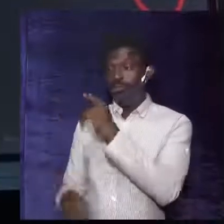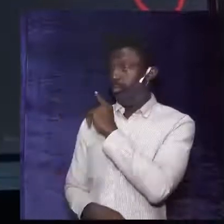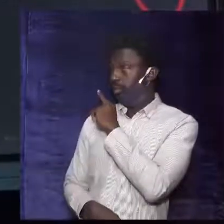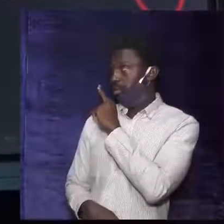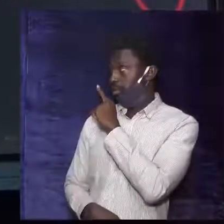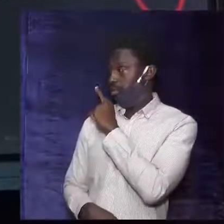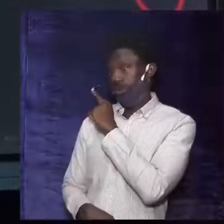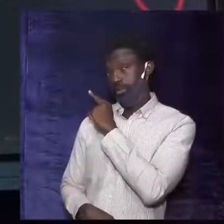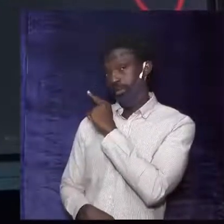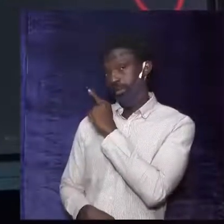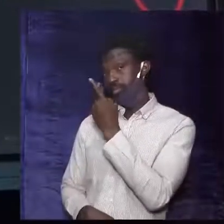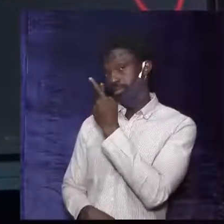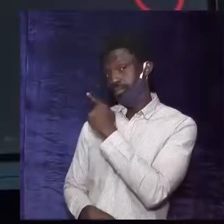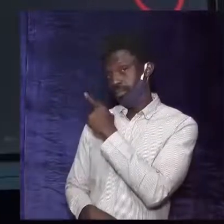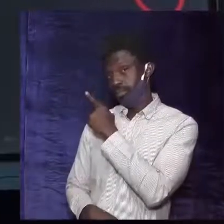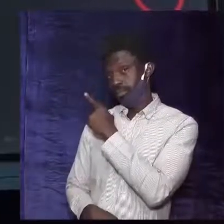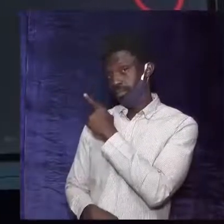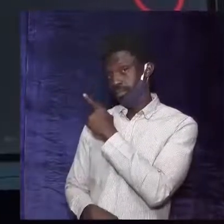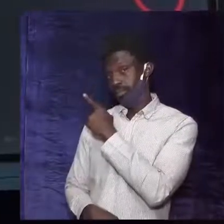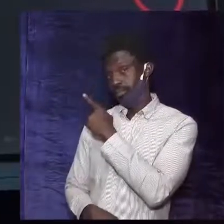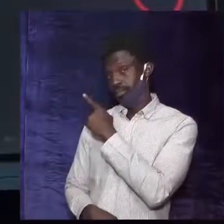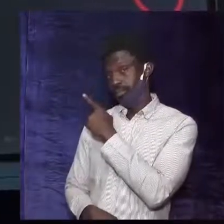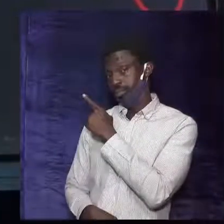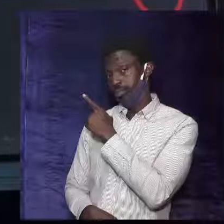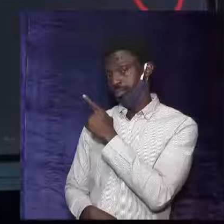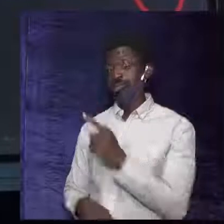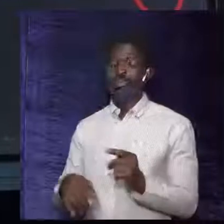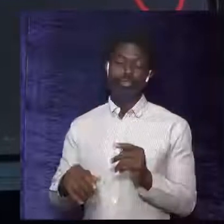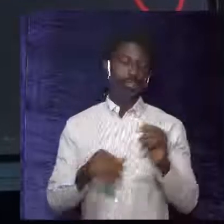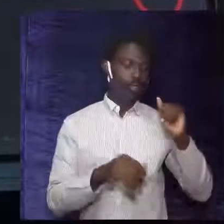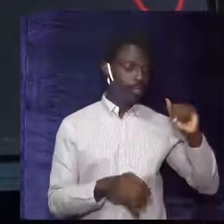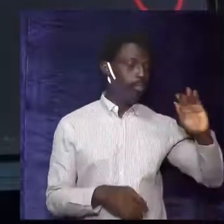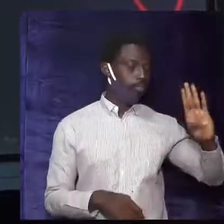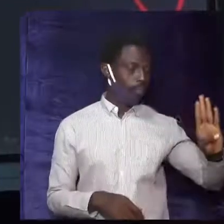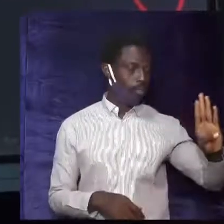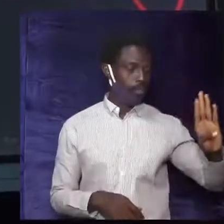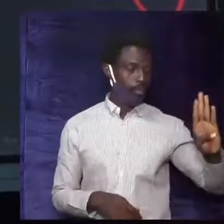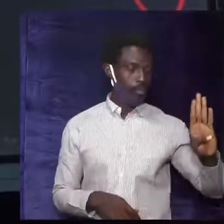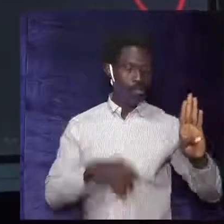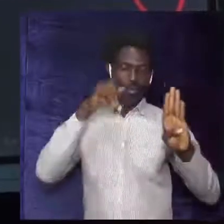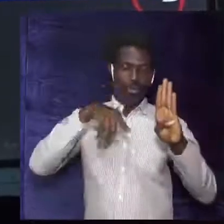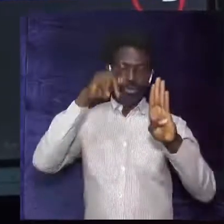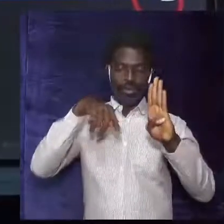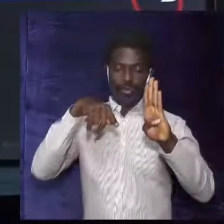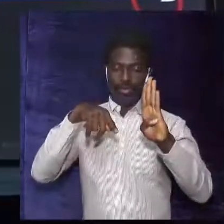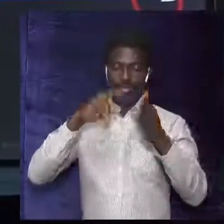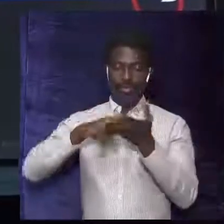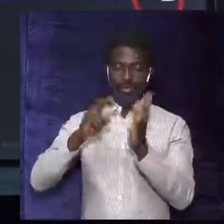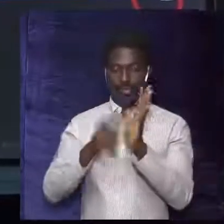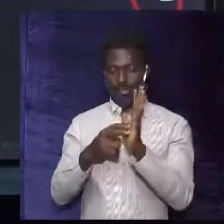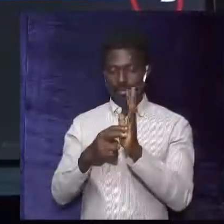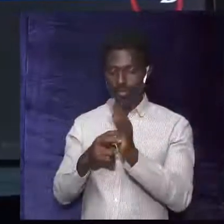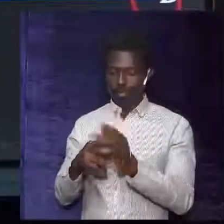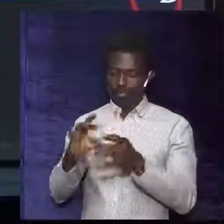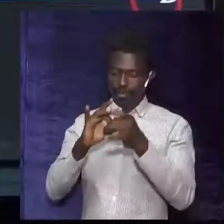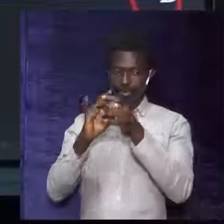symbol, don't be confused. AB, and you see a line, that means a line connecting A and B. CD, it means a